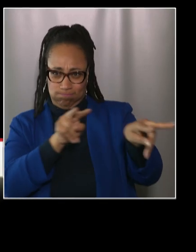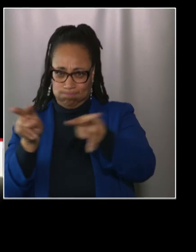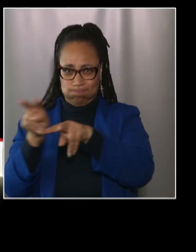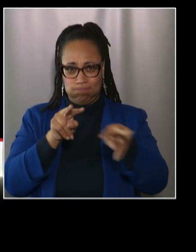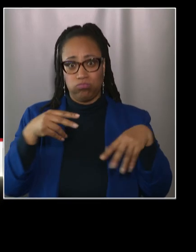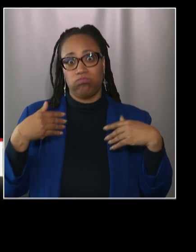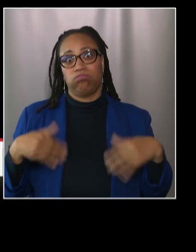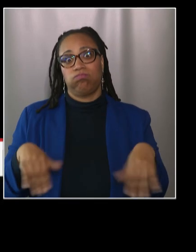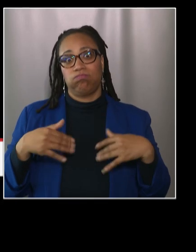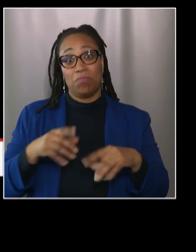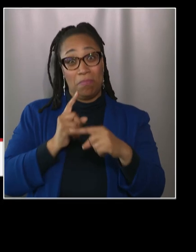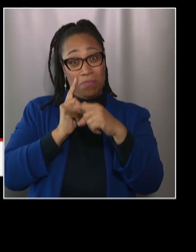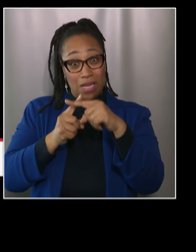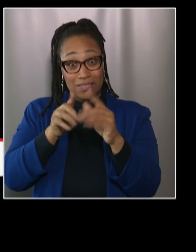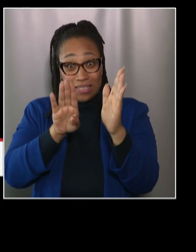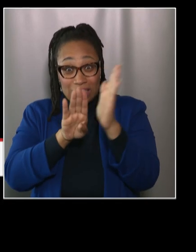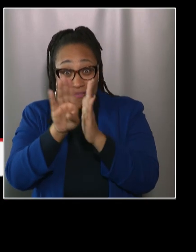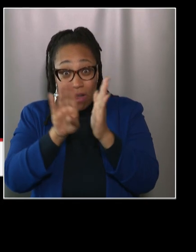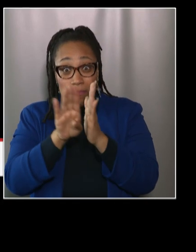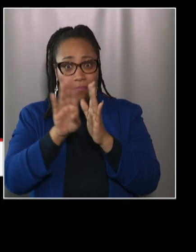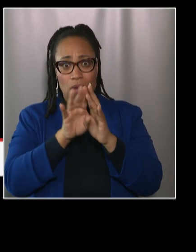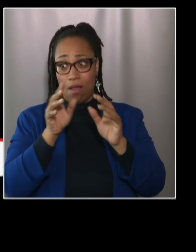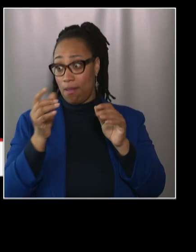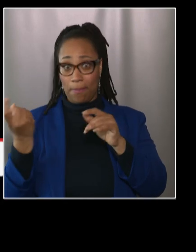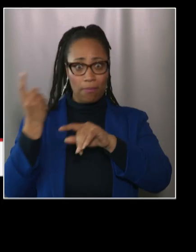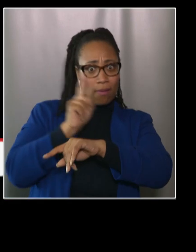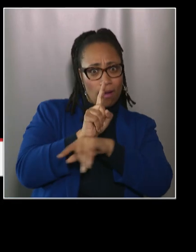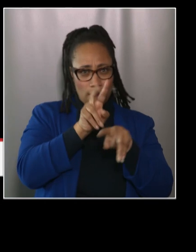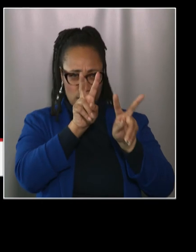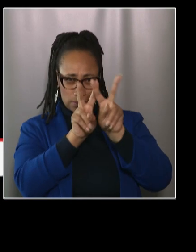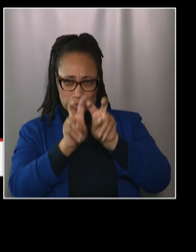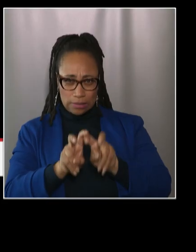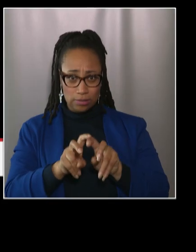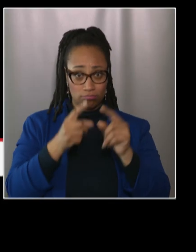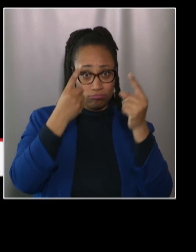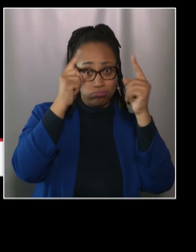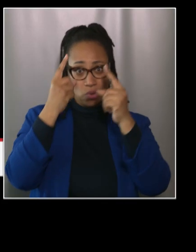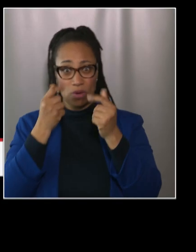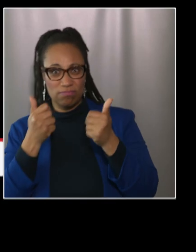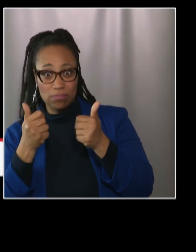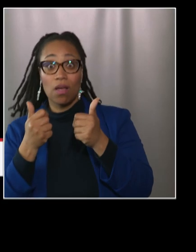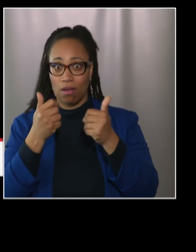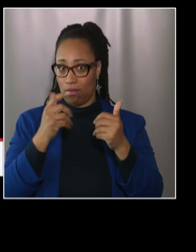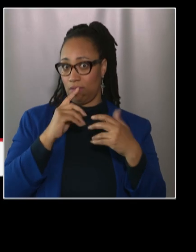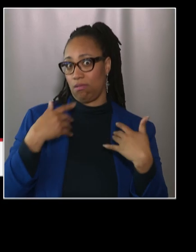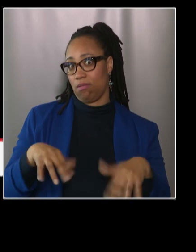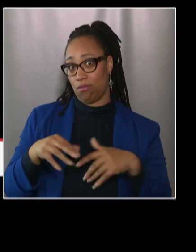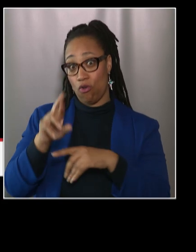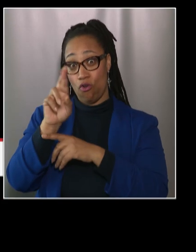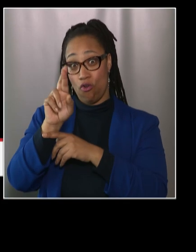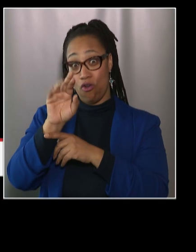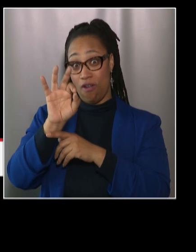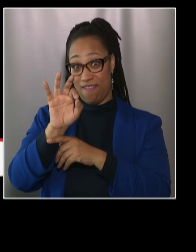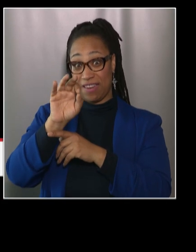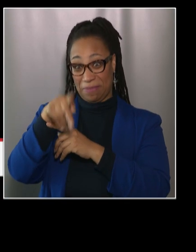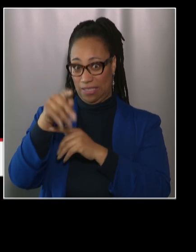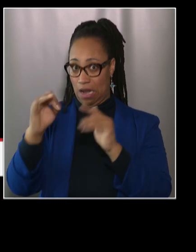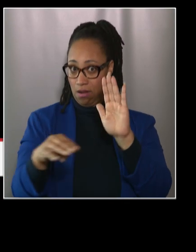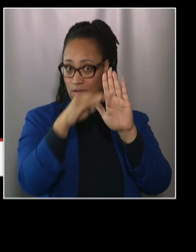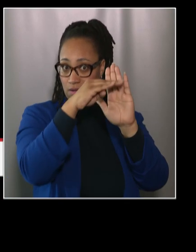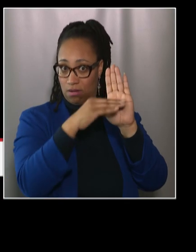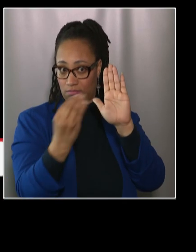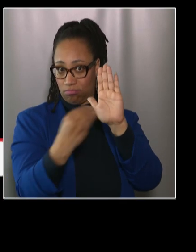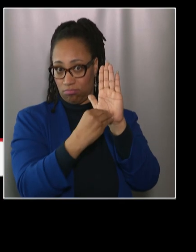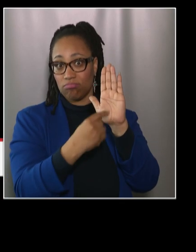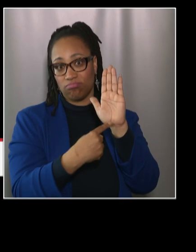multi-year engagement with the RFP anticipated this spring, with substantial completion slated for fall of 2030. All right,